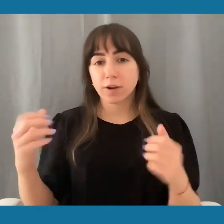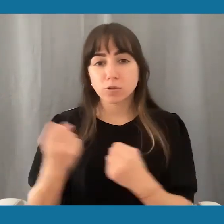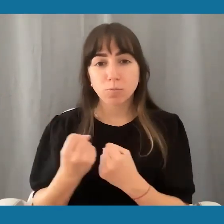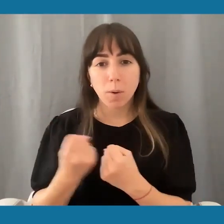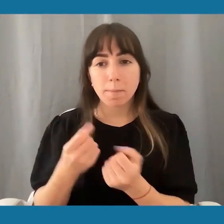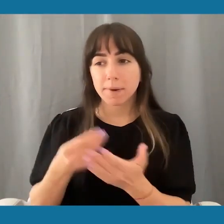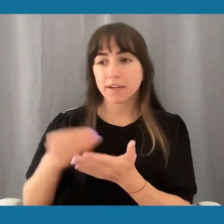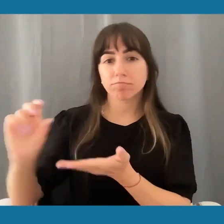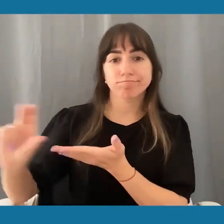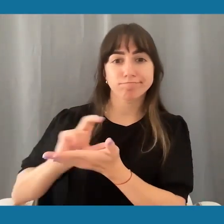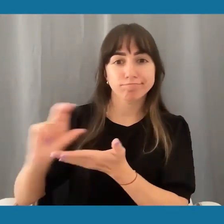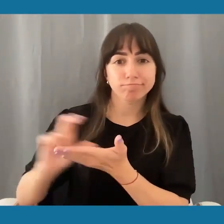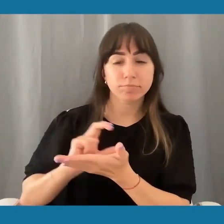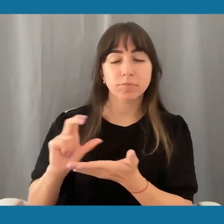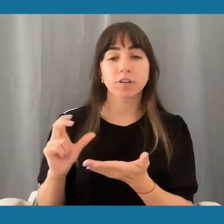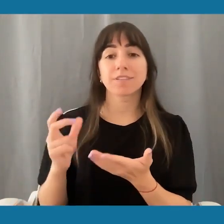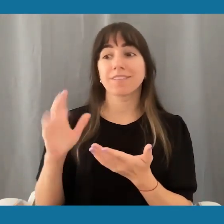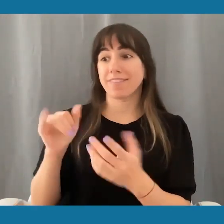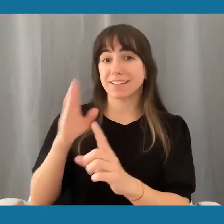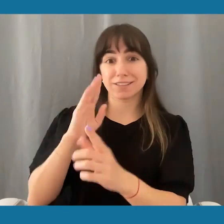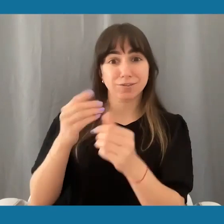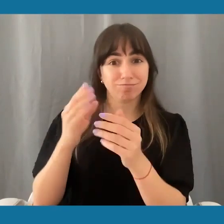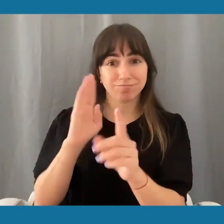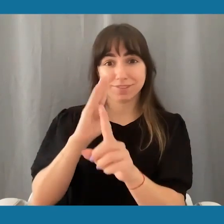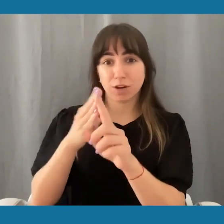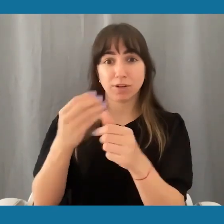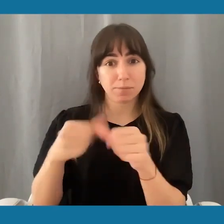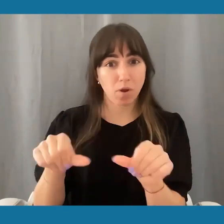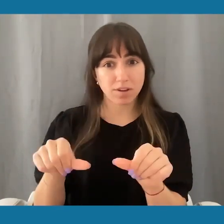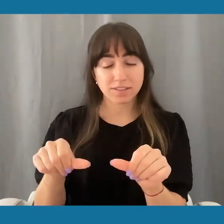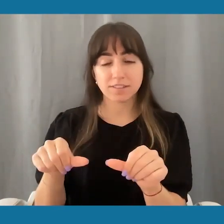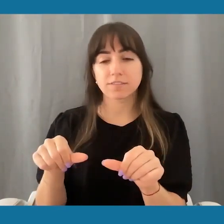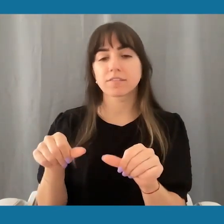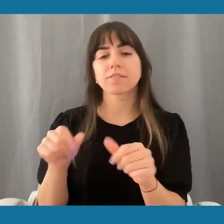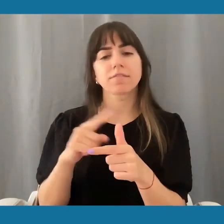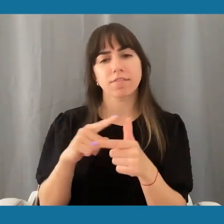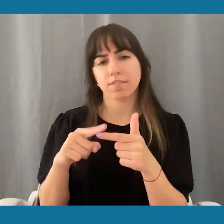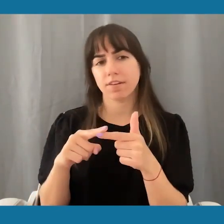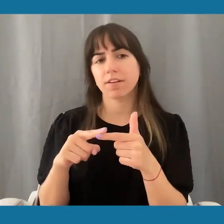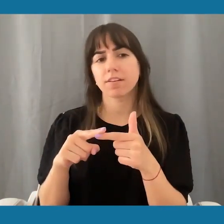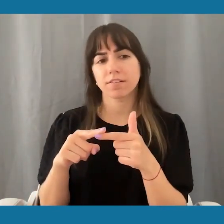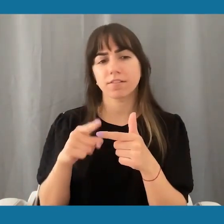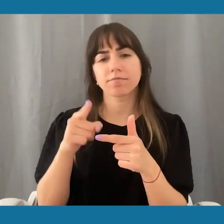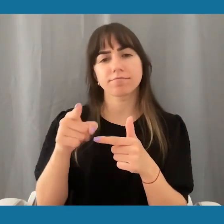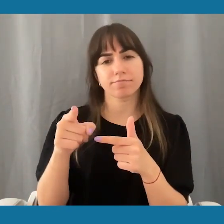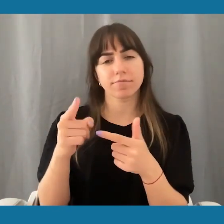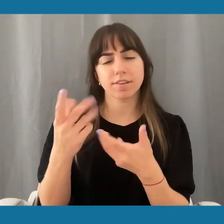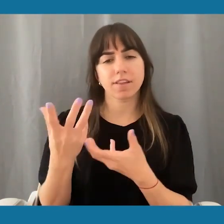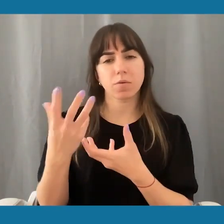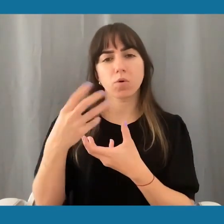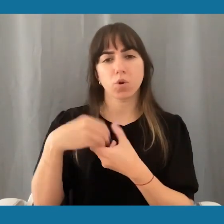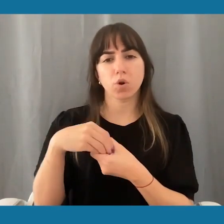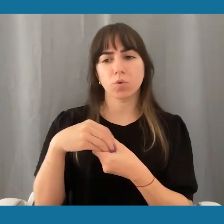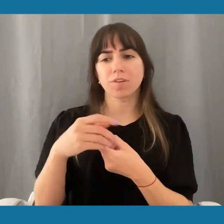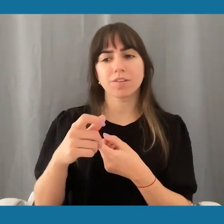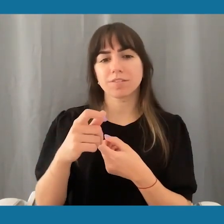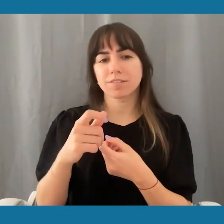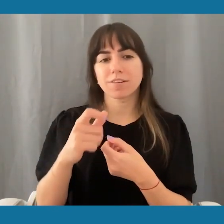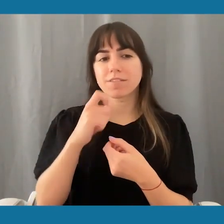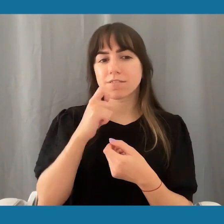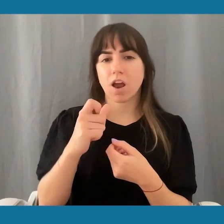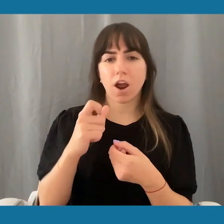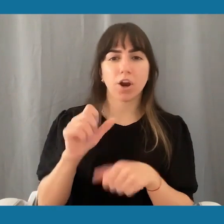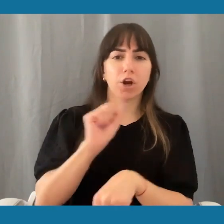income or unearned income. So that's important things to note. However, if you have a family member that wants to just gift you money into your ABLE